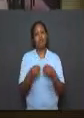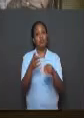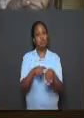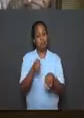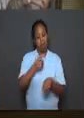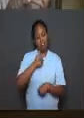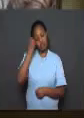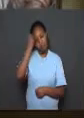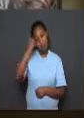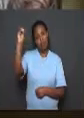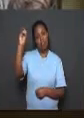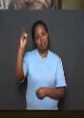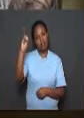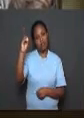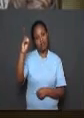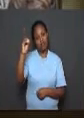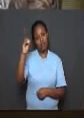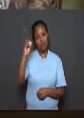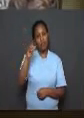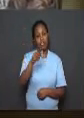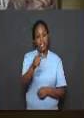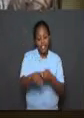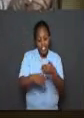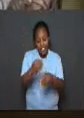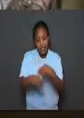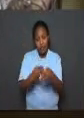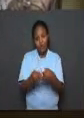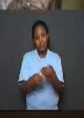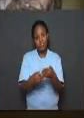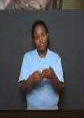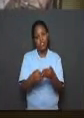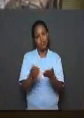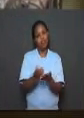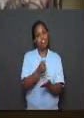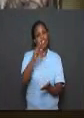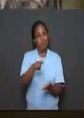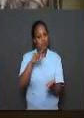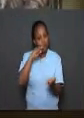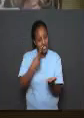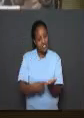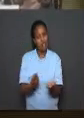opinion rather than on the process of the taking of evidence,